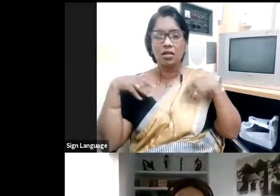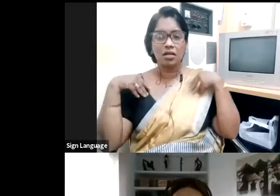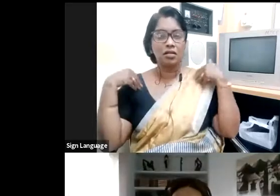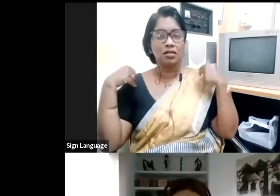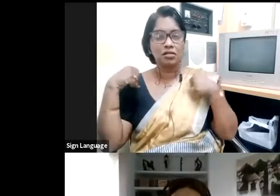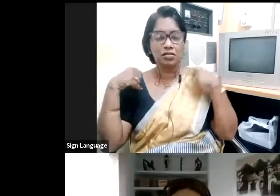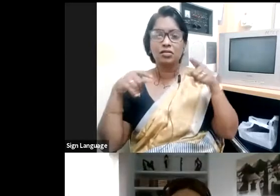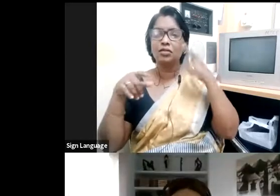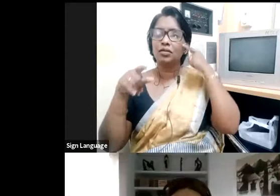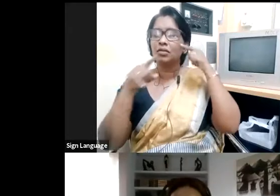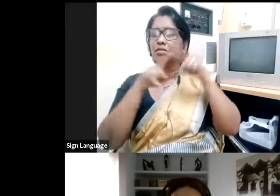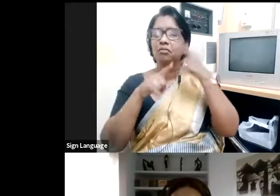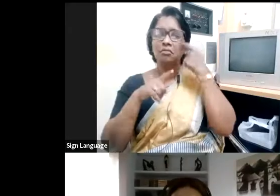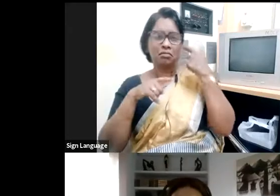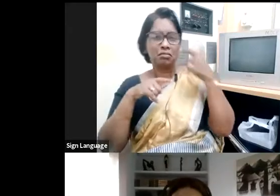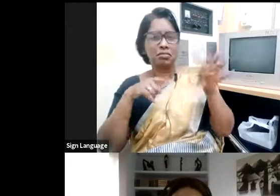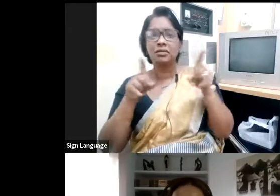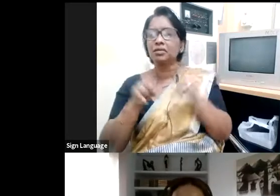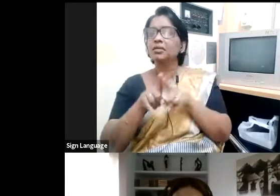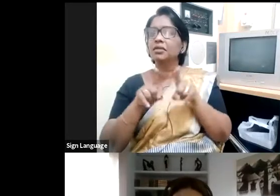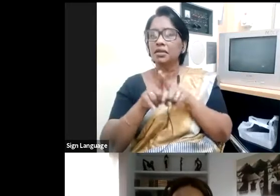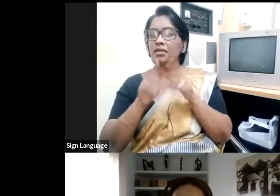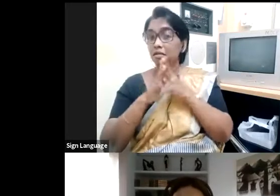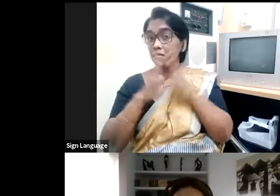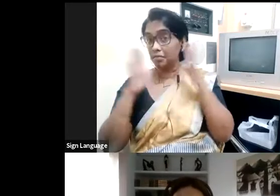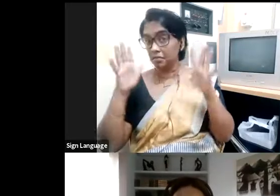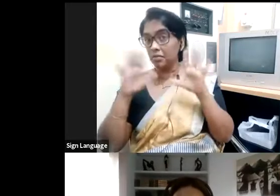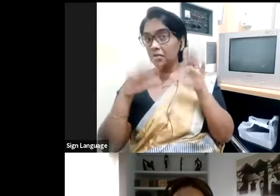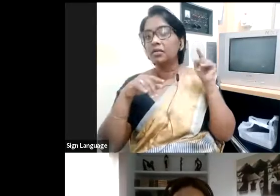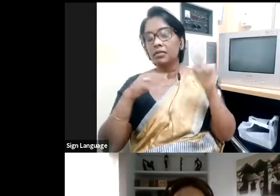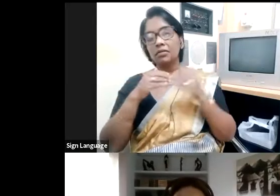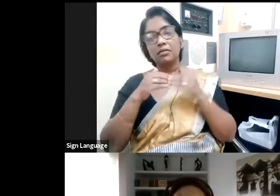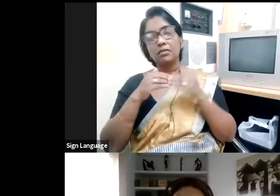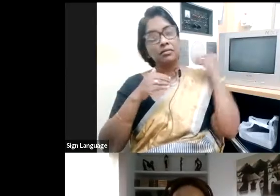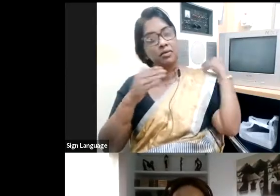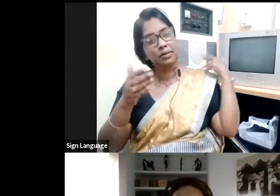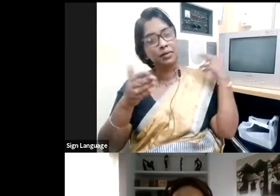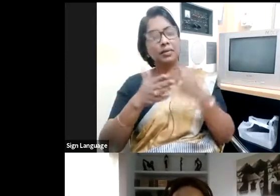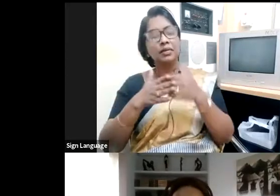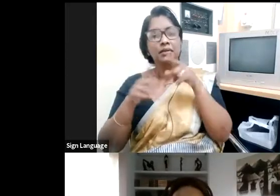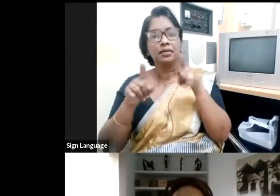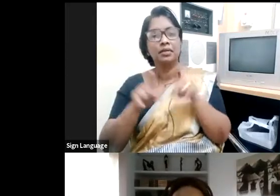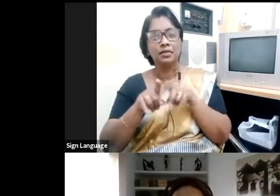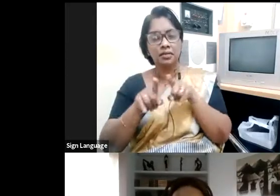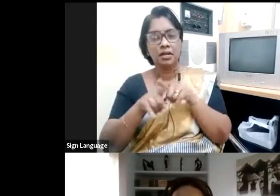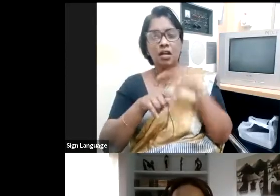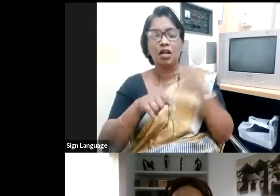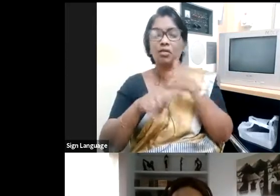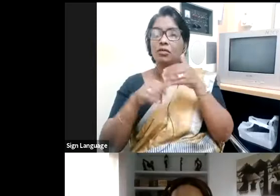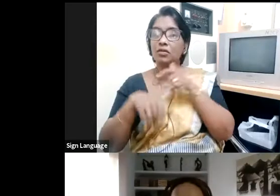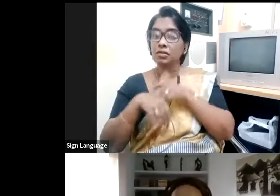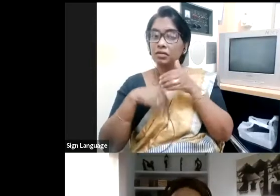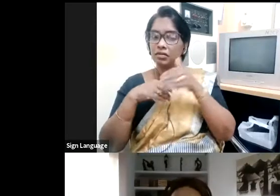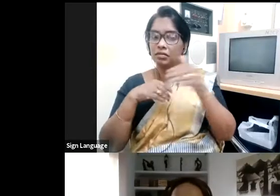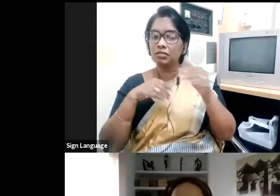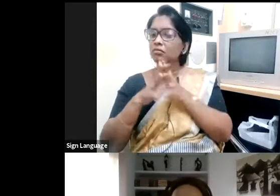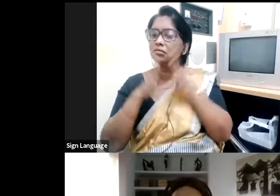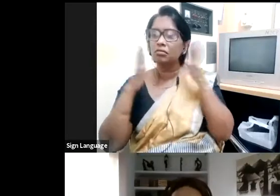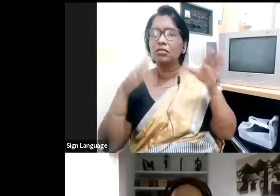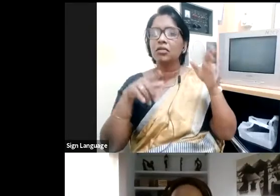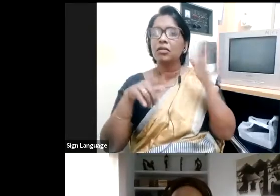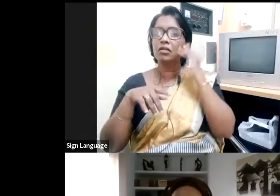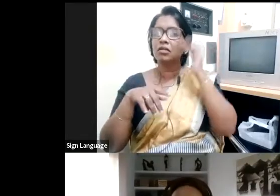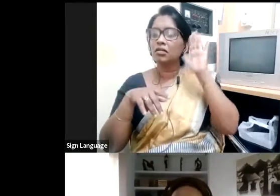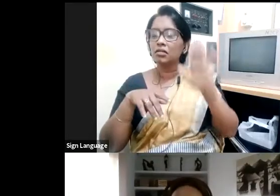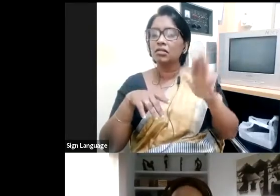Asia, it's out there. With the new age of femtech, to what extent have women's health issues and the lives of women